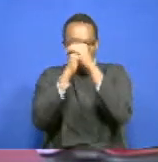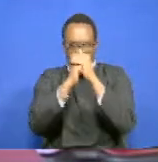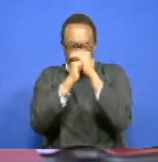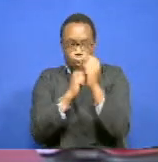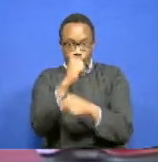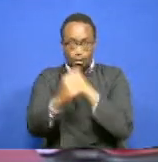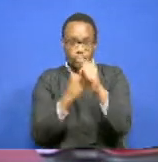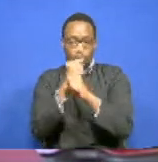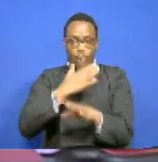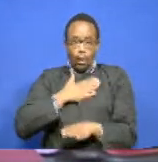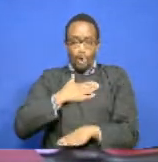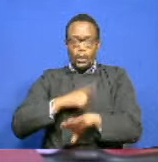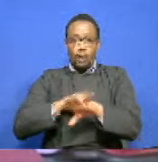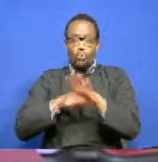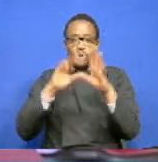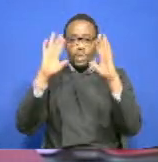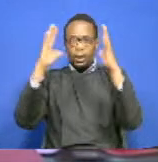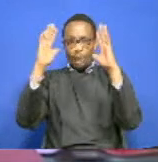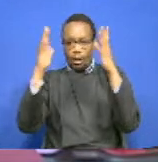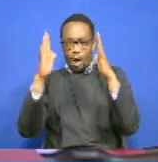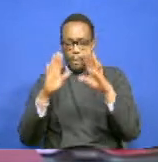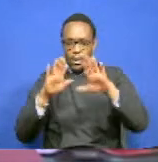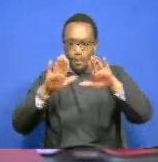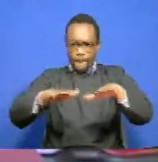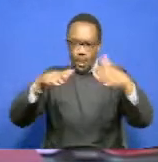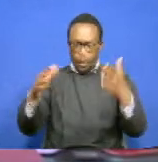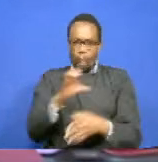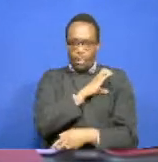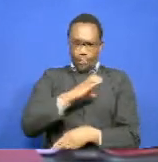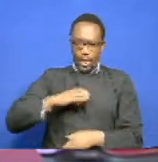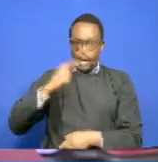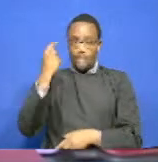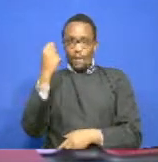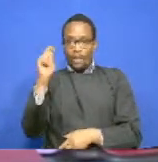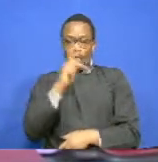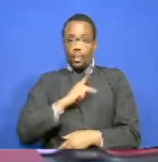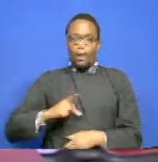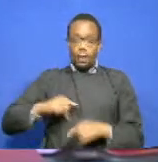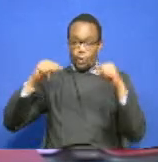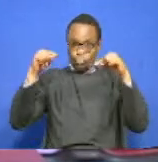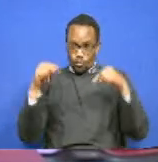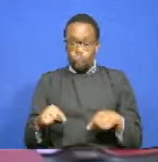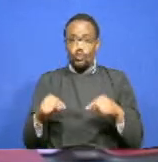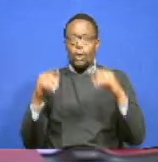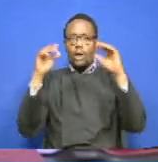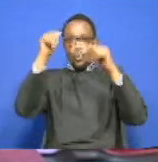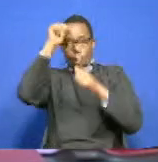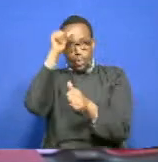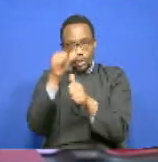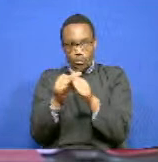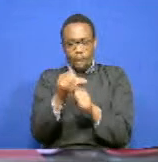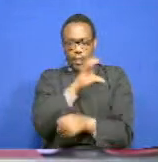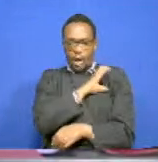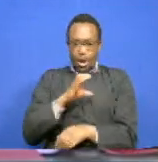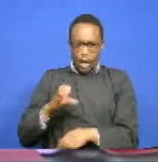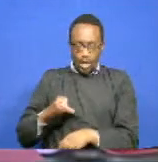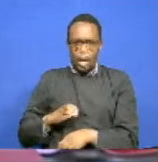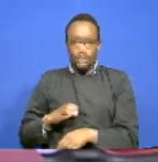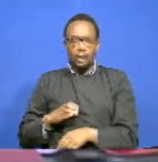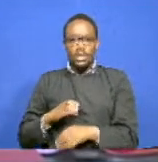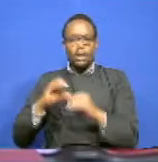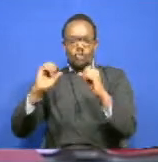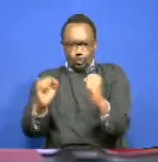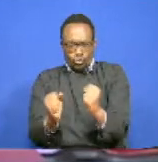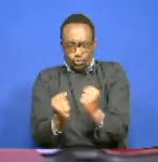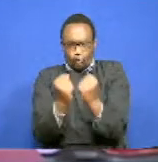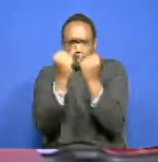when we celebrate the feast of Christ the King. On this day, we celebrate Christ's messianic